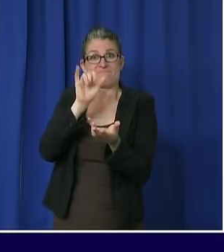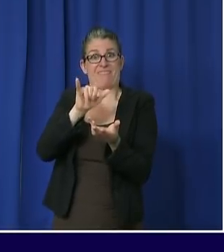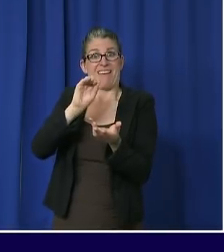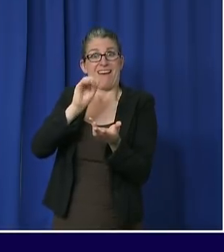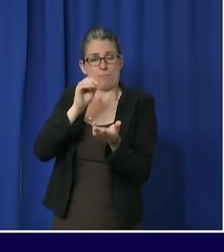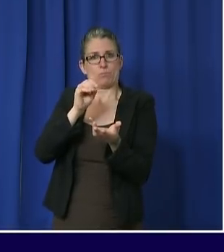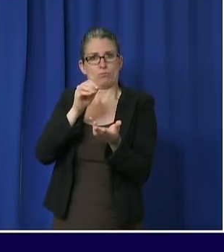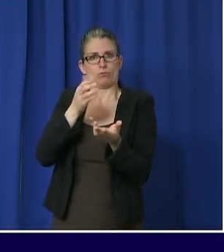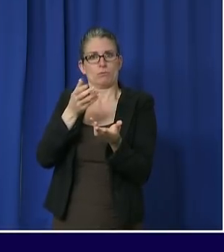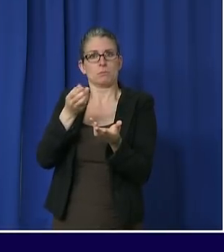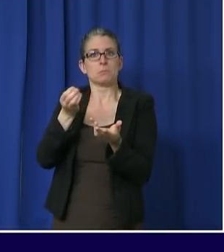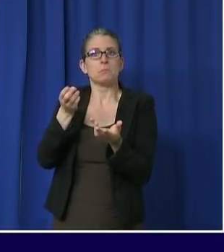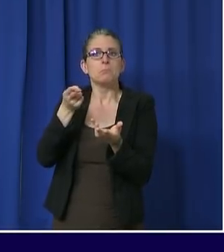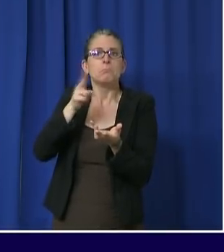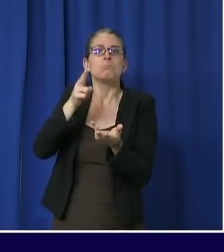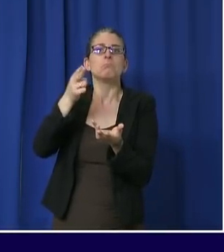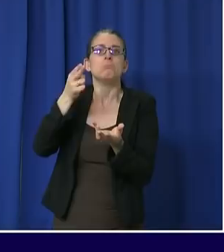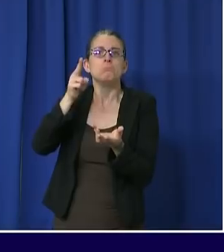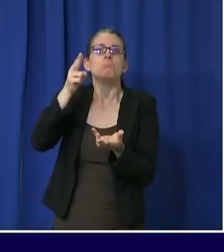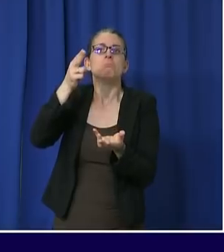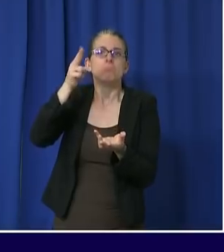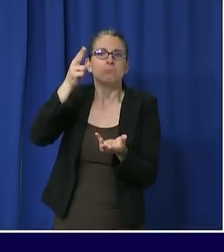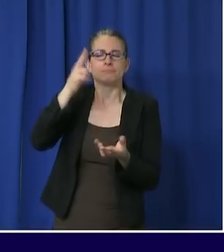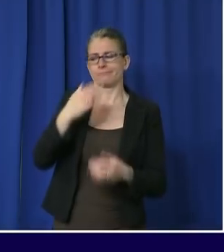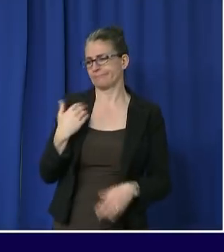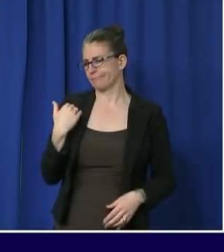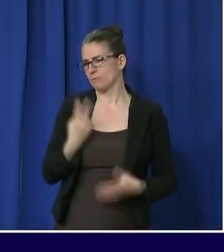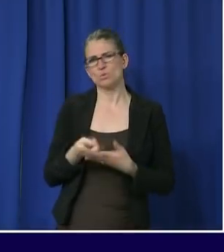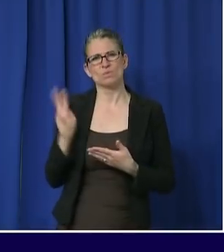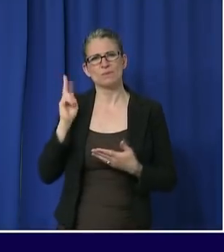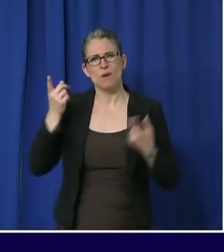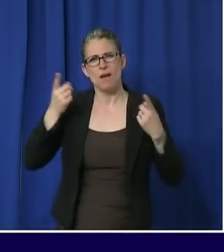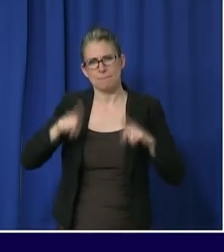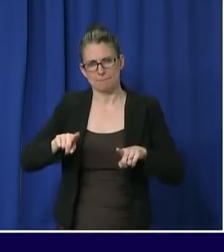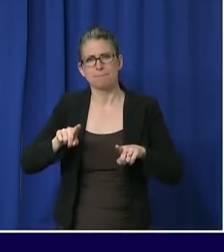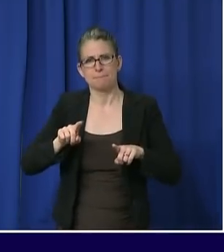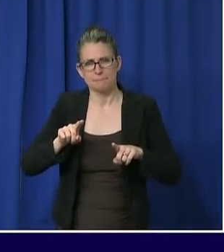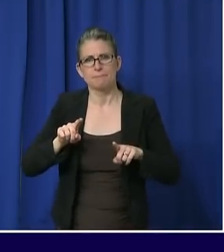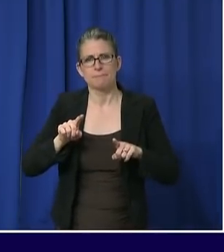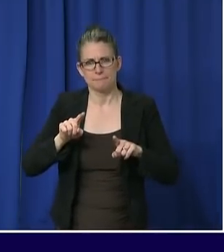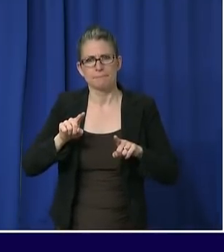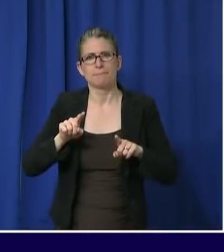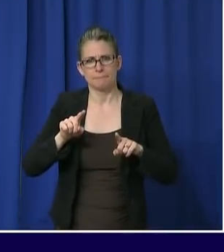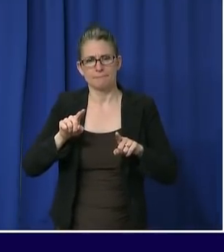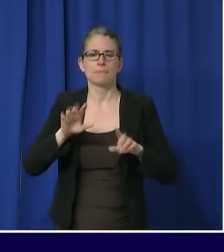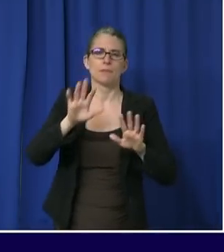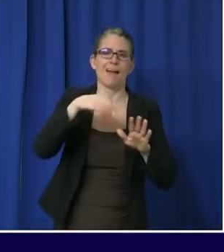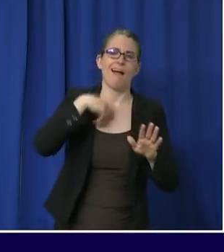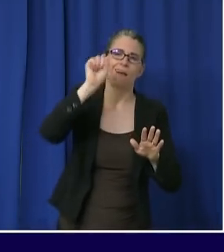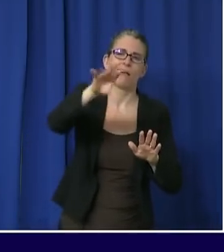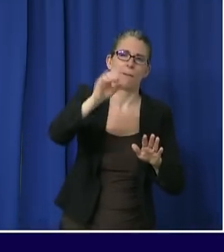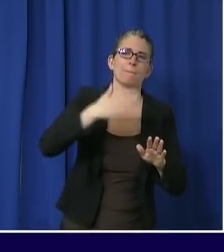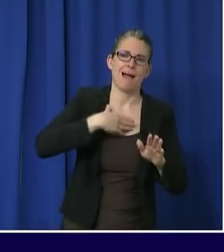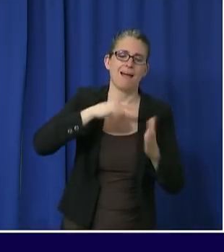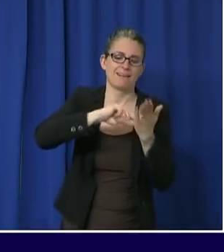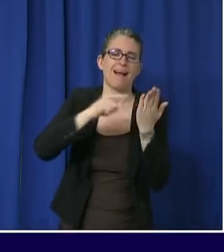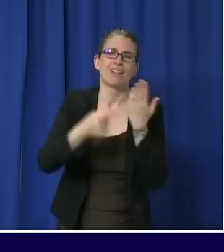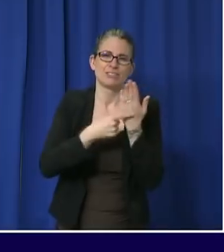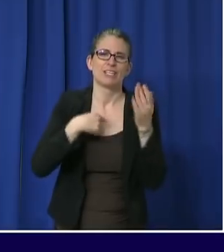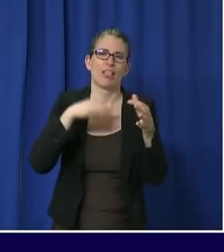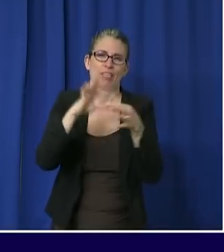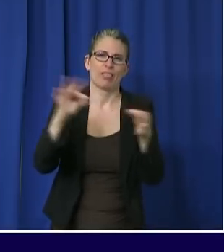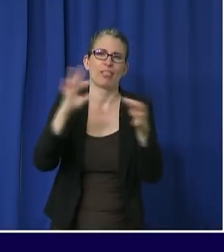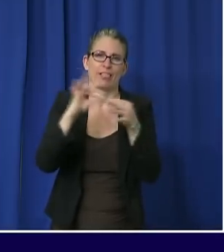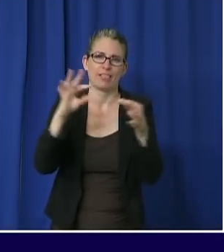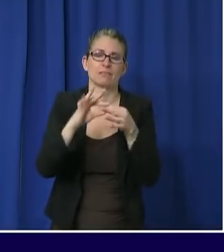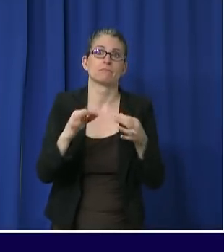ago, Megan, when I first deployed that analogy, we were seeing a lot of our daily cases being